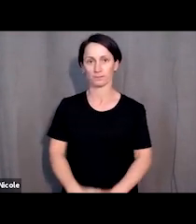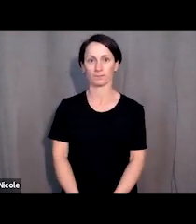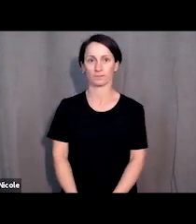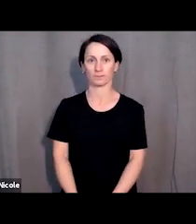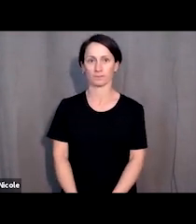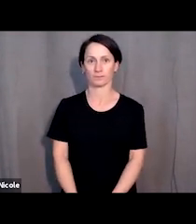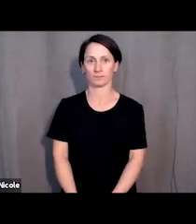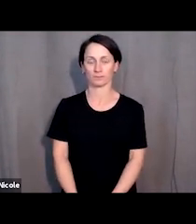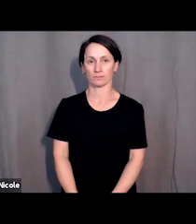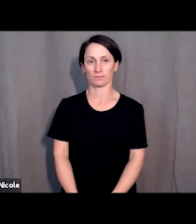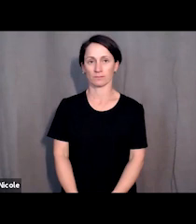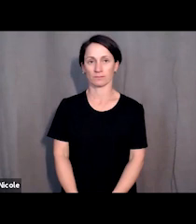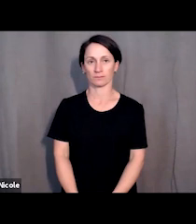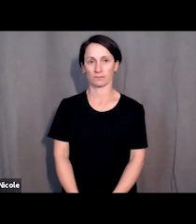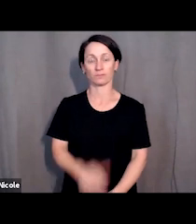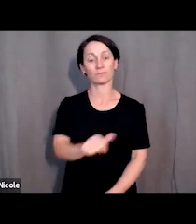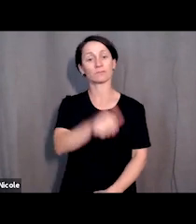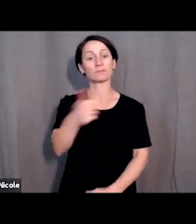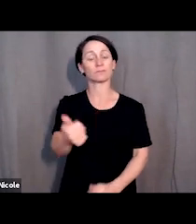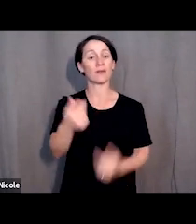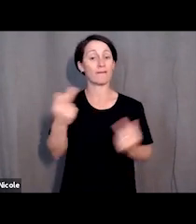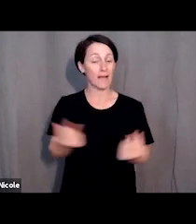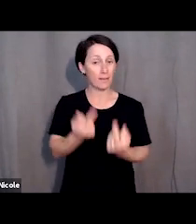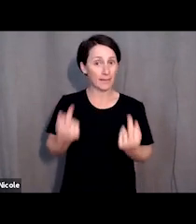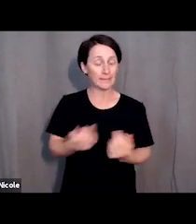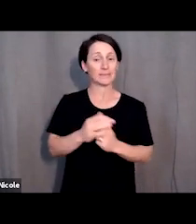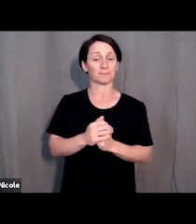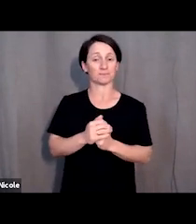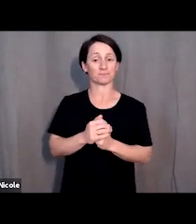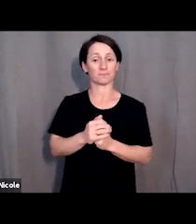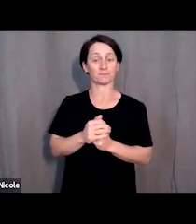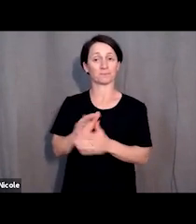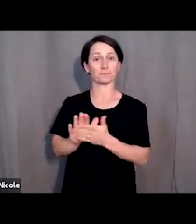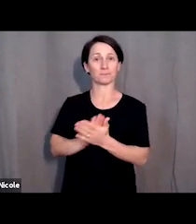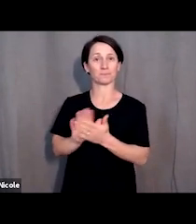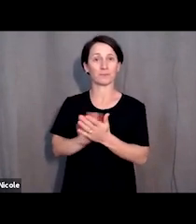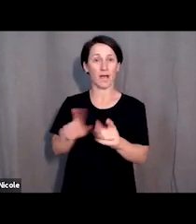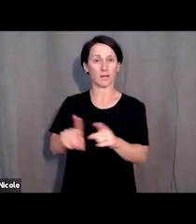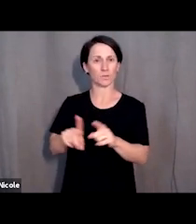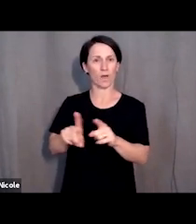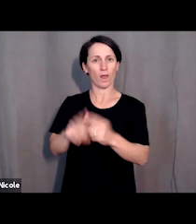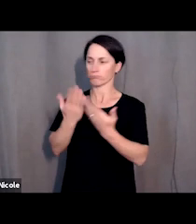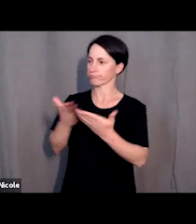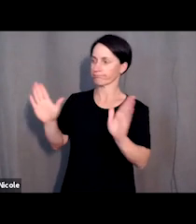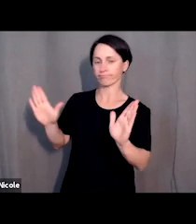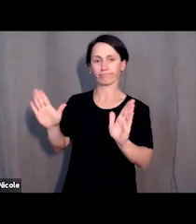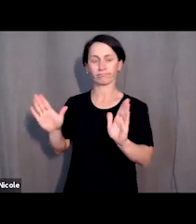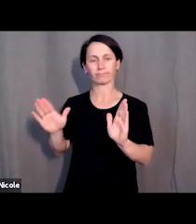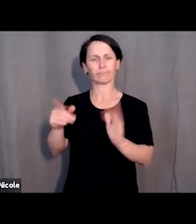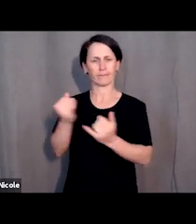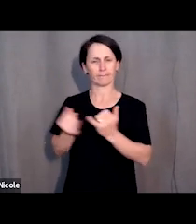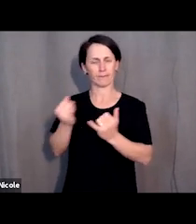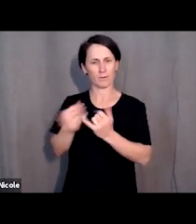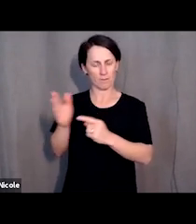And then we look at the availability and the accommodation. These is really important in terms of access. And